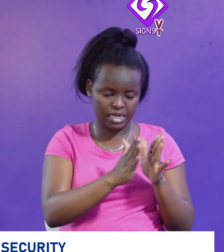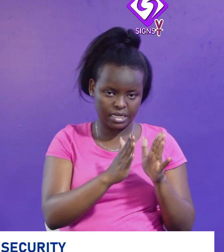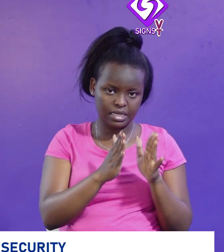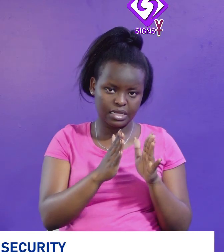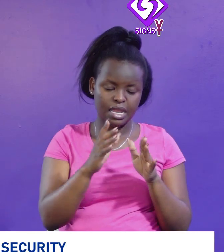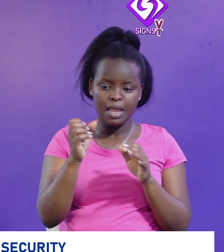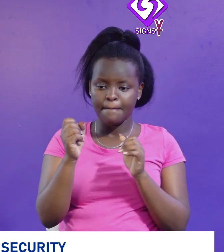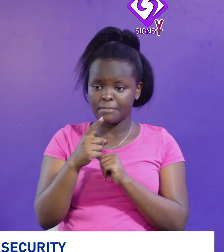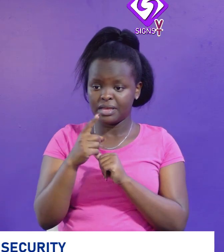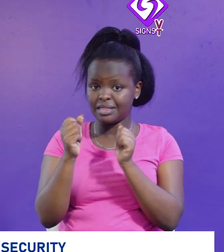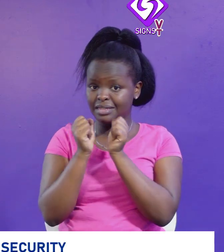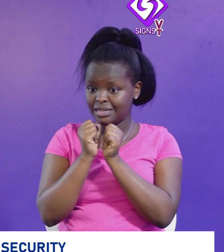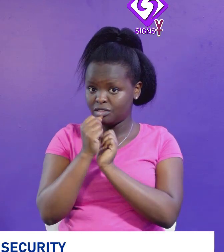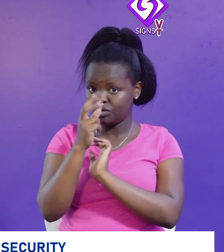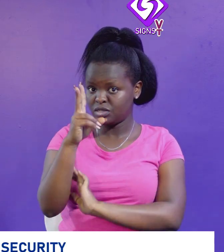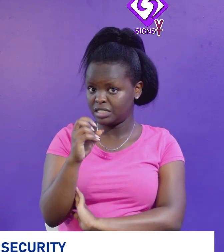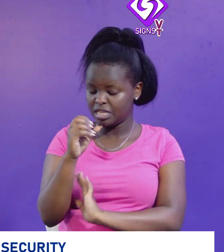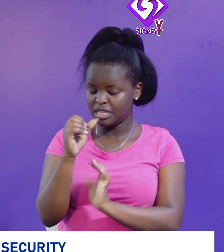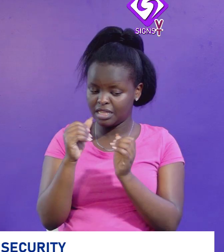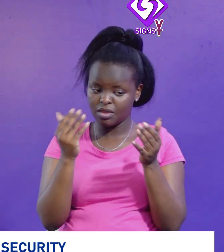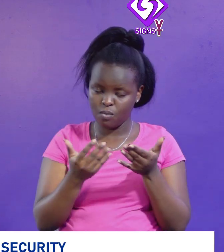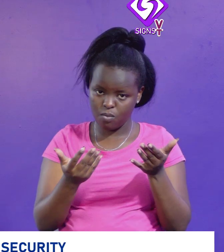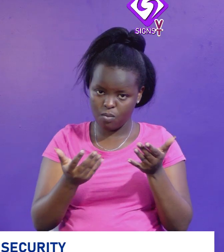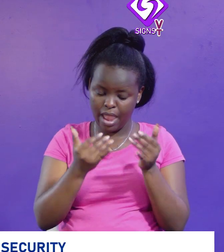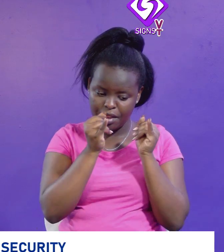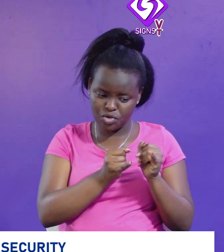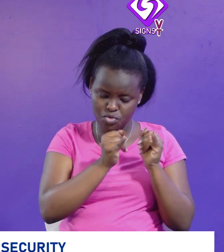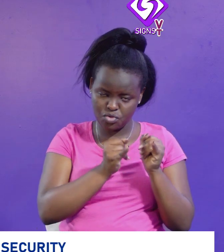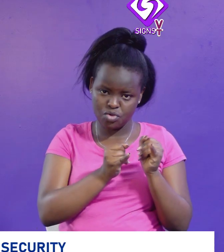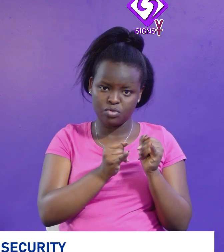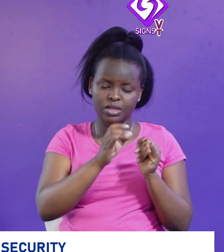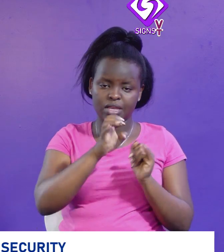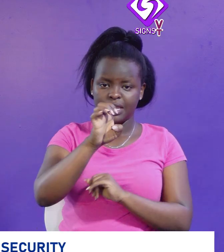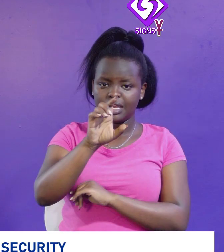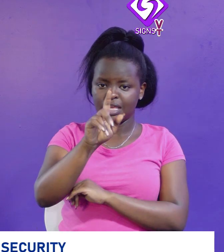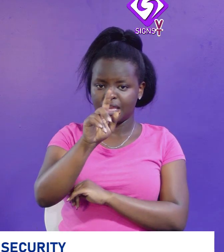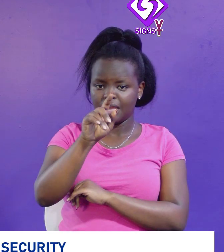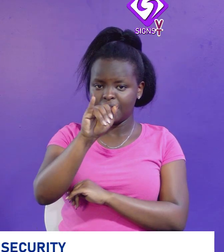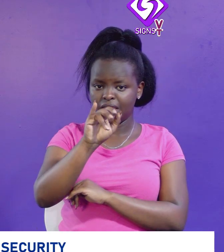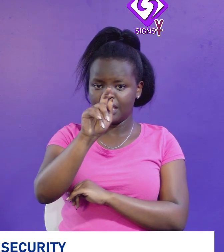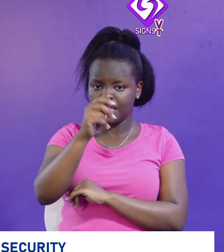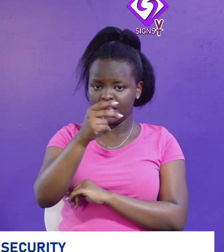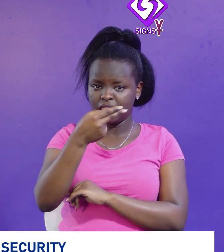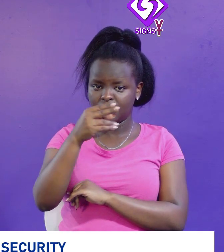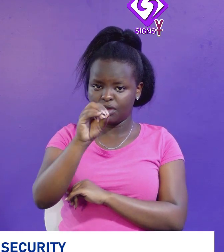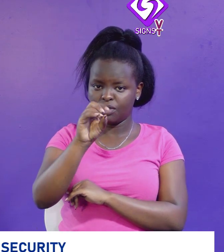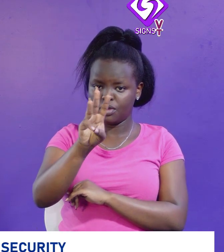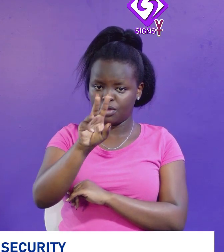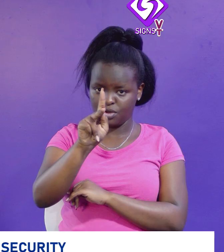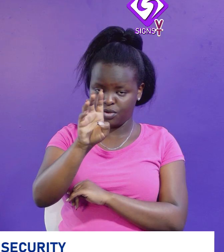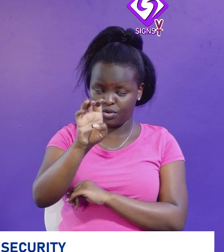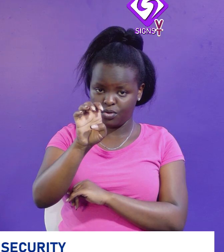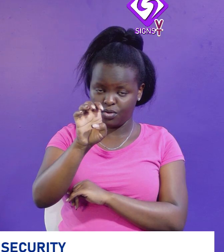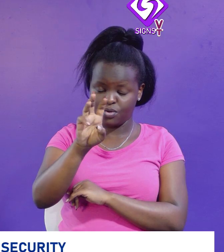20th, 2025, will be held at the newly constructed Ithokwe Stadium. Commissioner Ruto convened